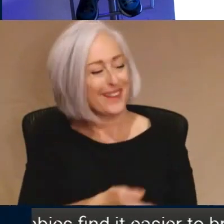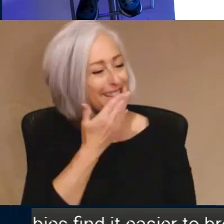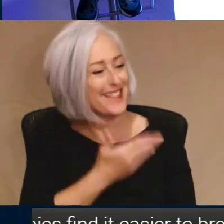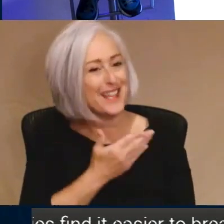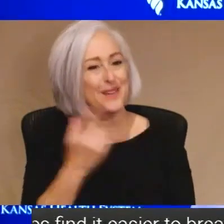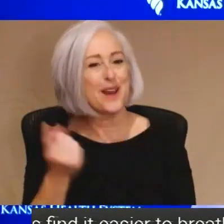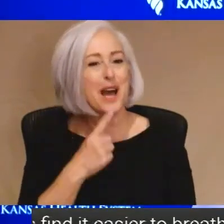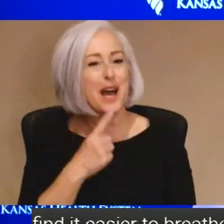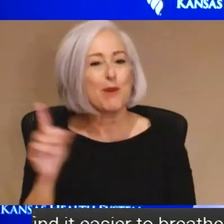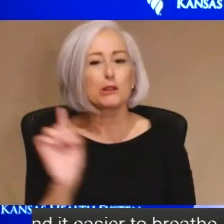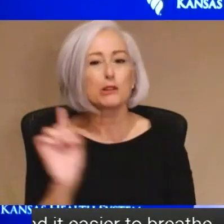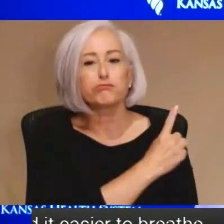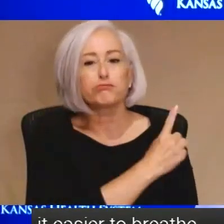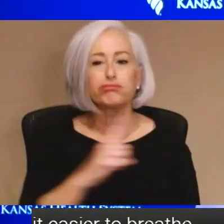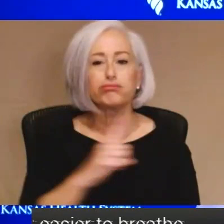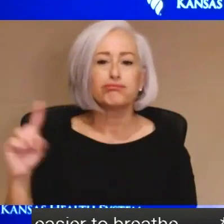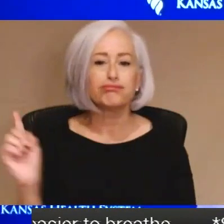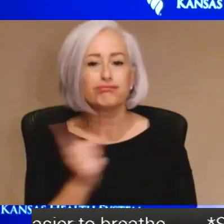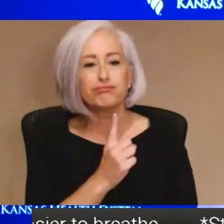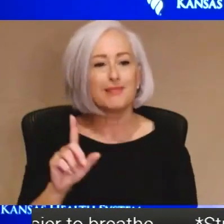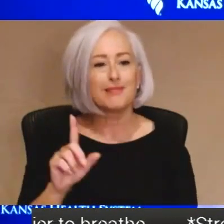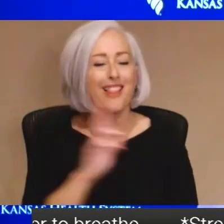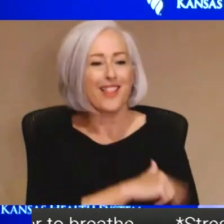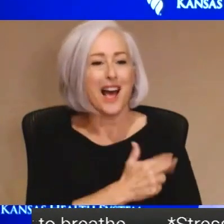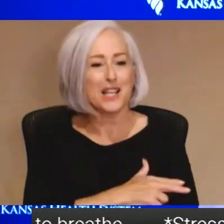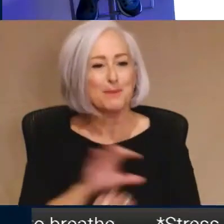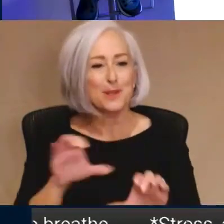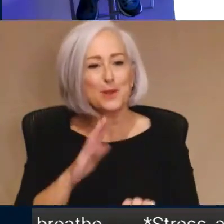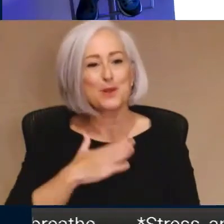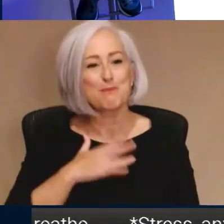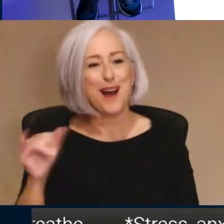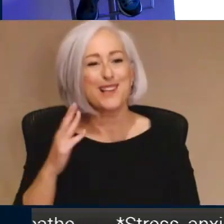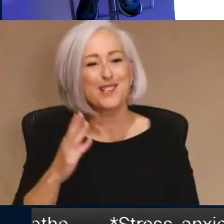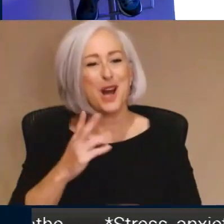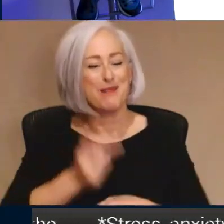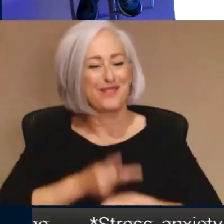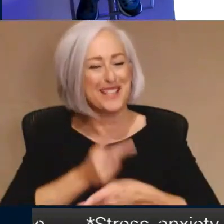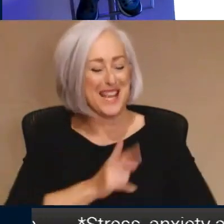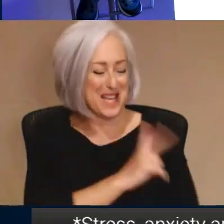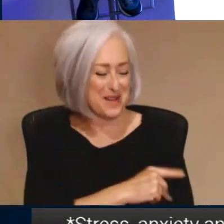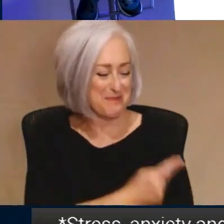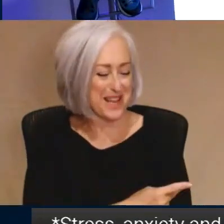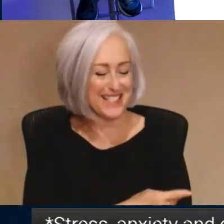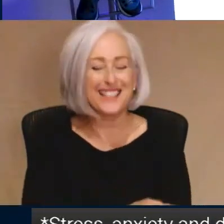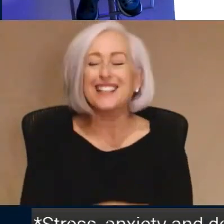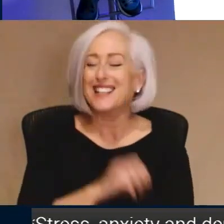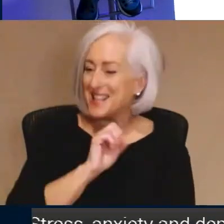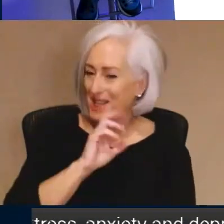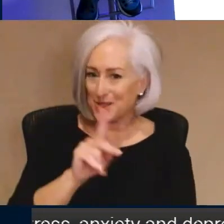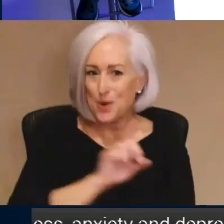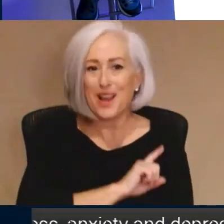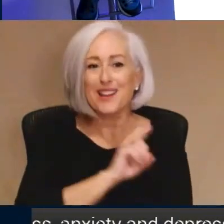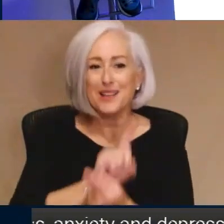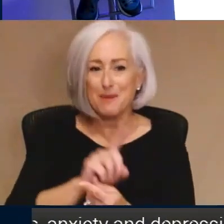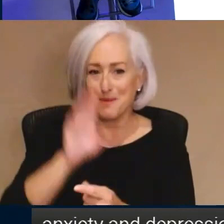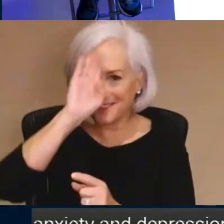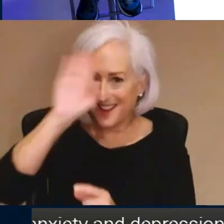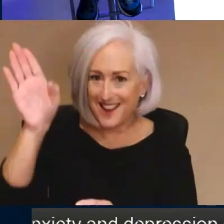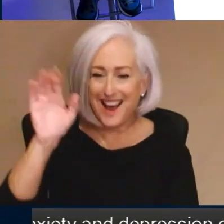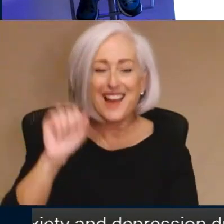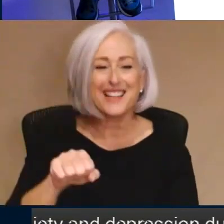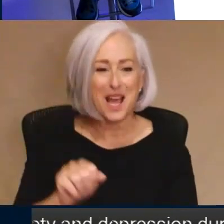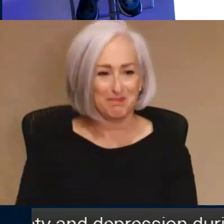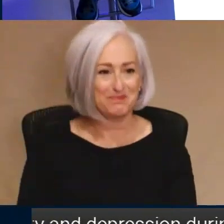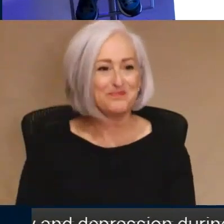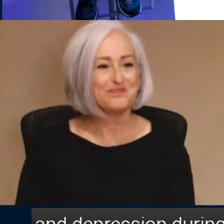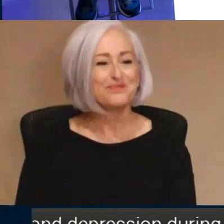halls doing my other job of treating patients. Yes, you are. And it is okay to come up to you and say hi, friend, that's right? Okay, yes. Good. All right, Dr. Robbins, thanks so